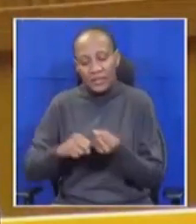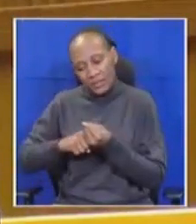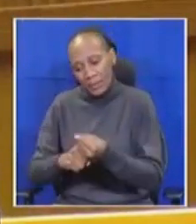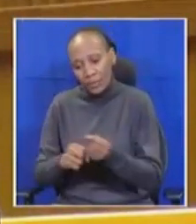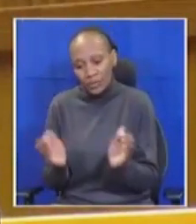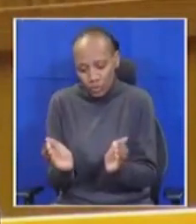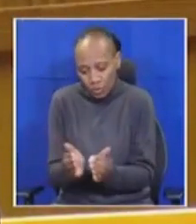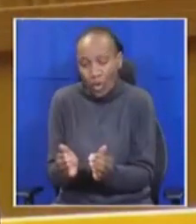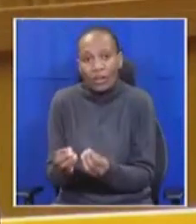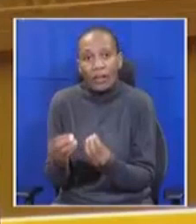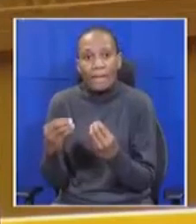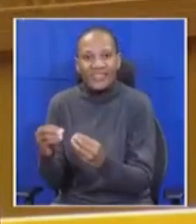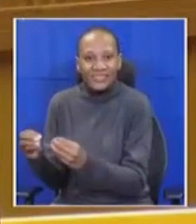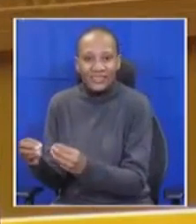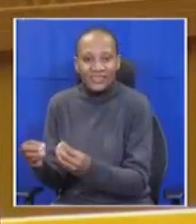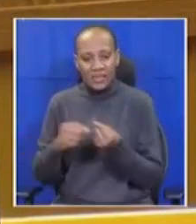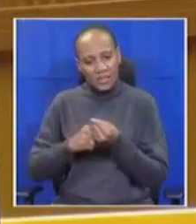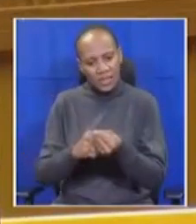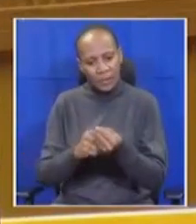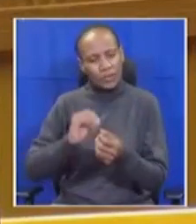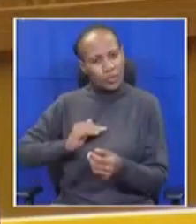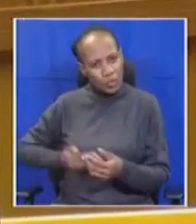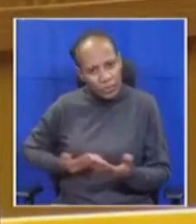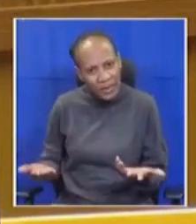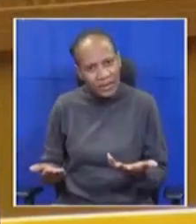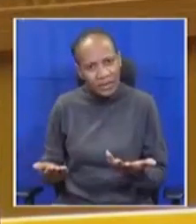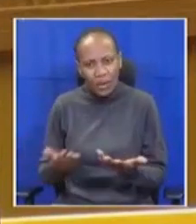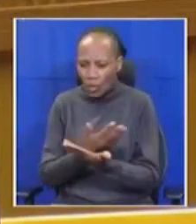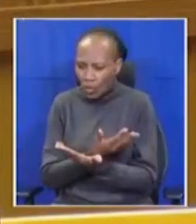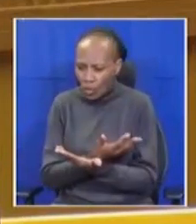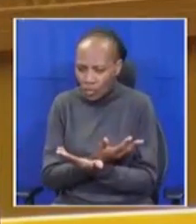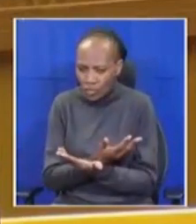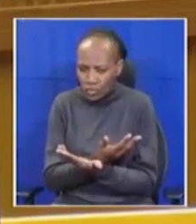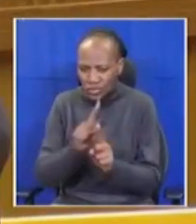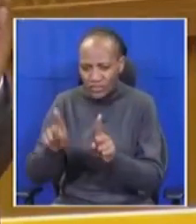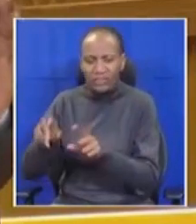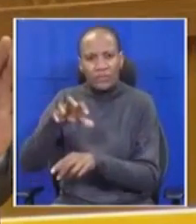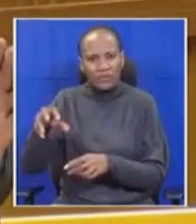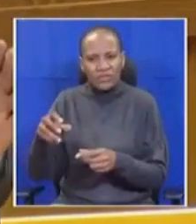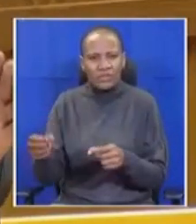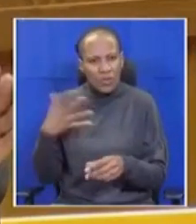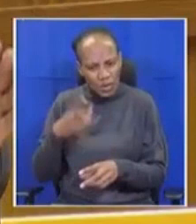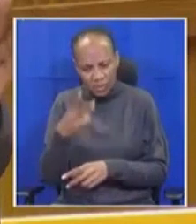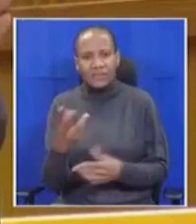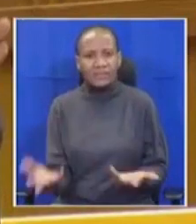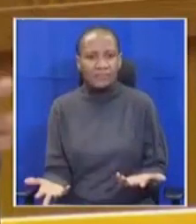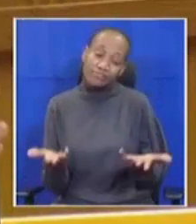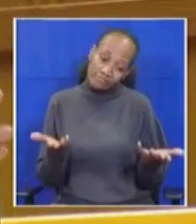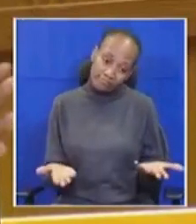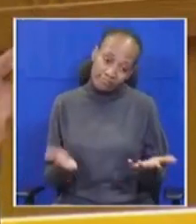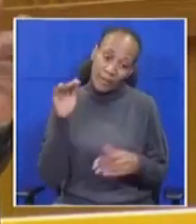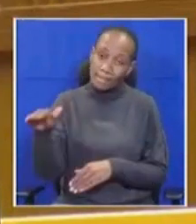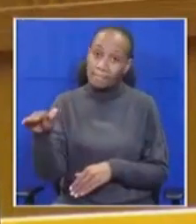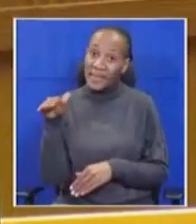medium loans to women throughout the length and the breadth of our country. So banking is a